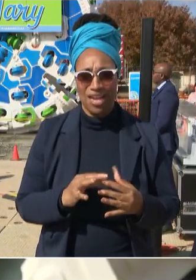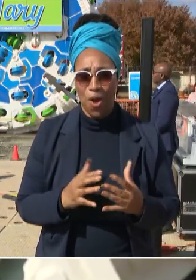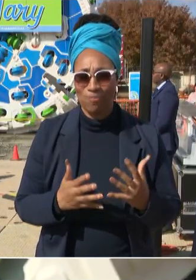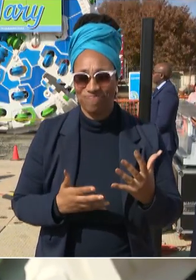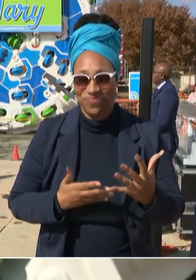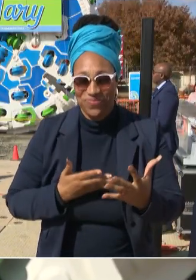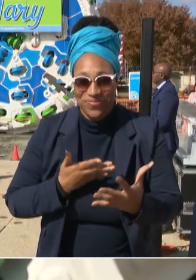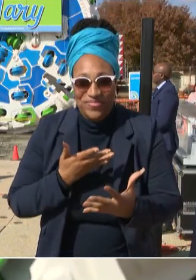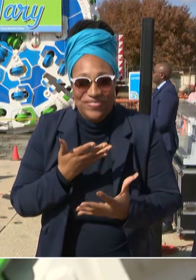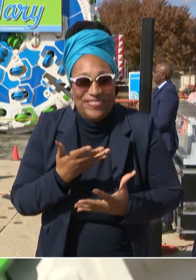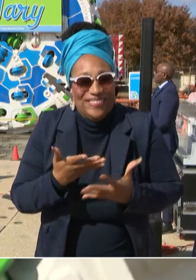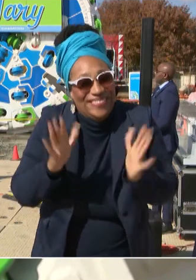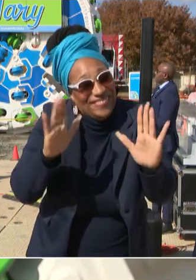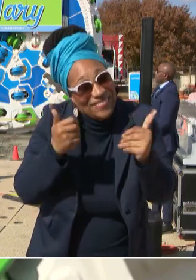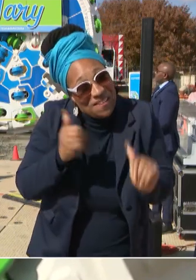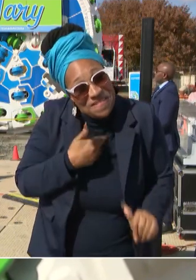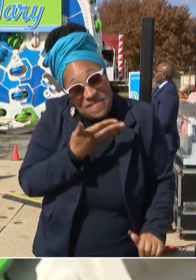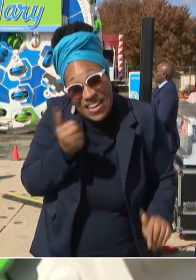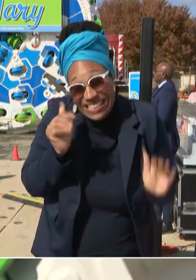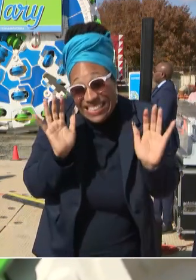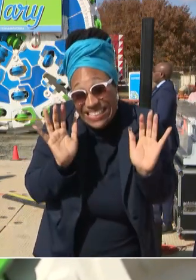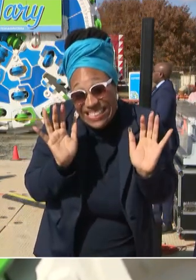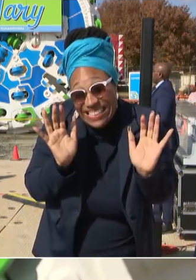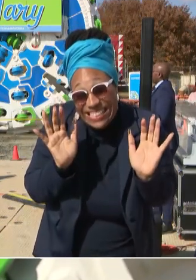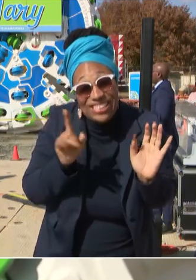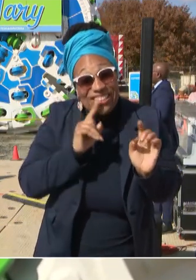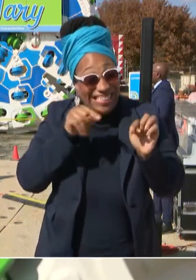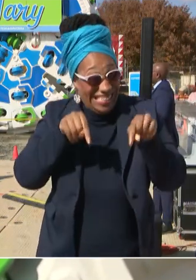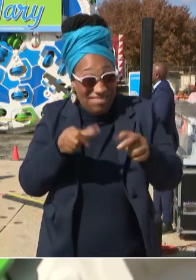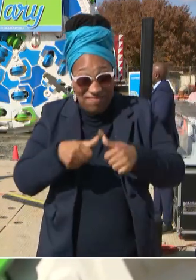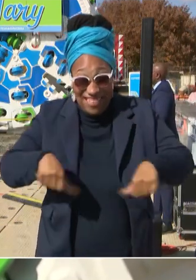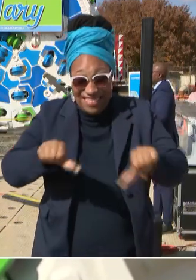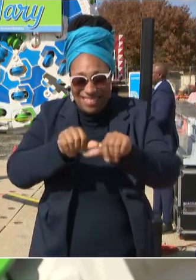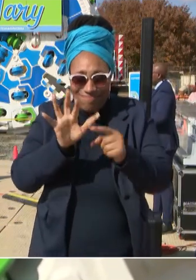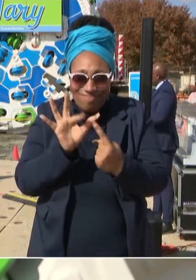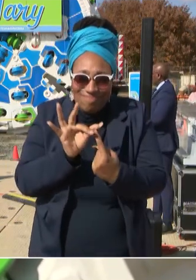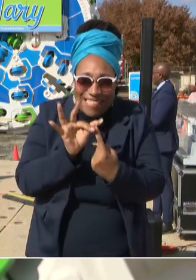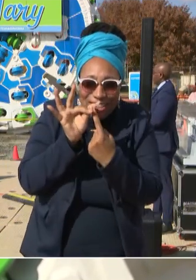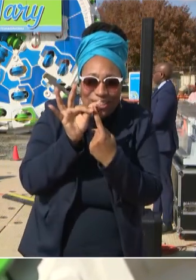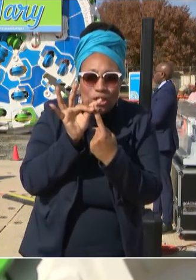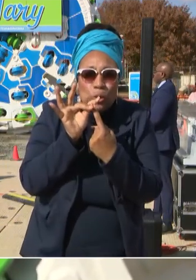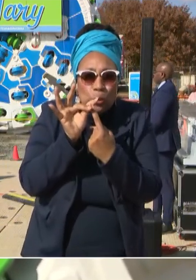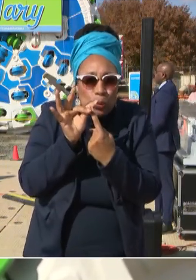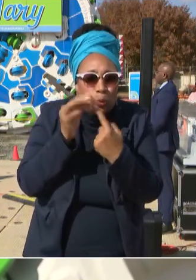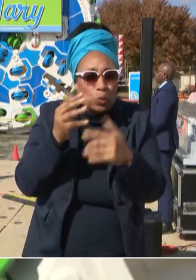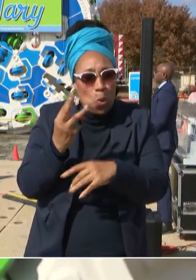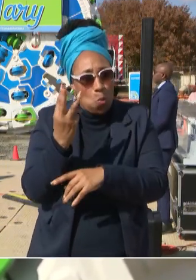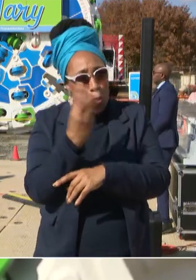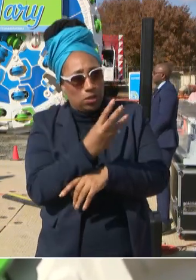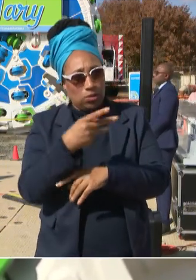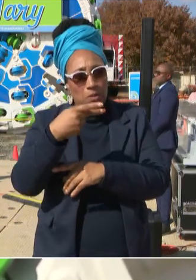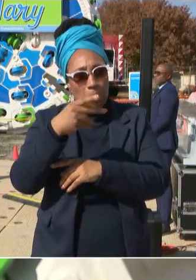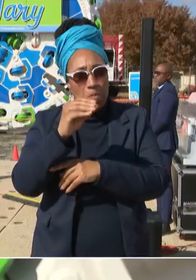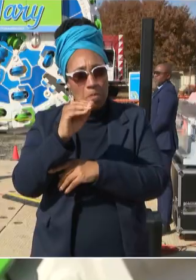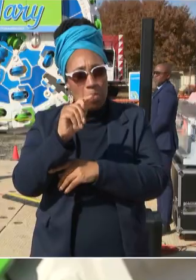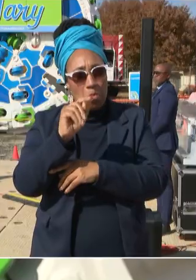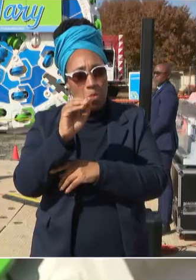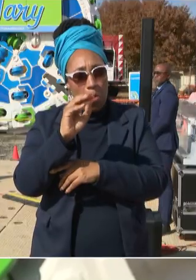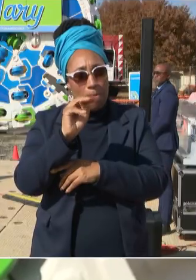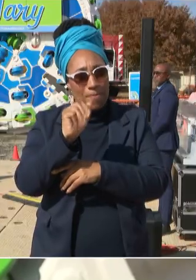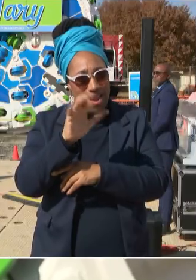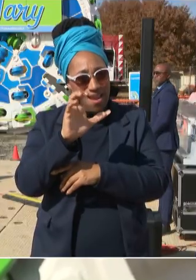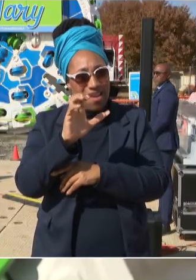in a unique place here at the West Potomac part in our nation's capital on the